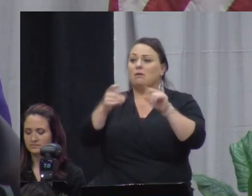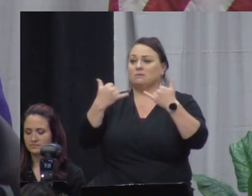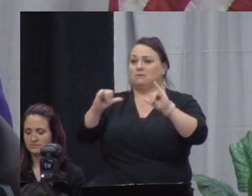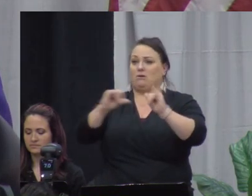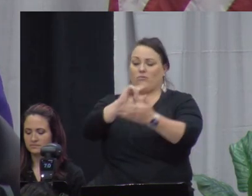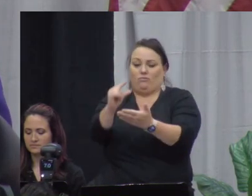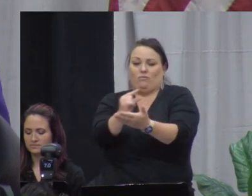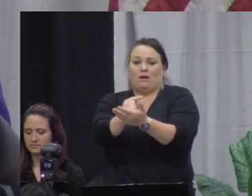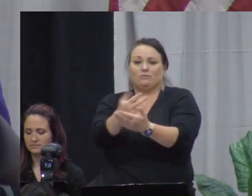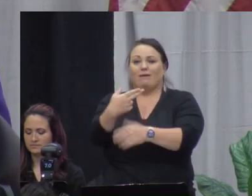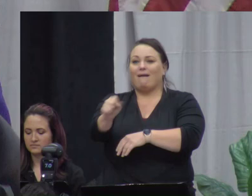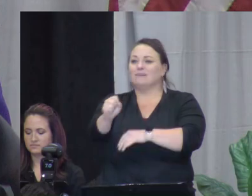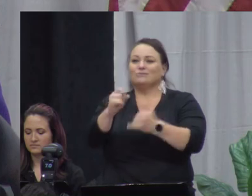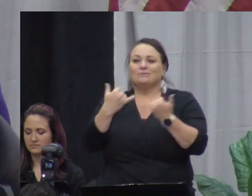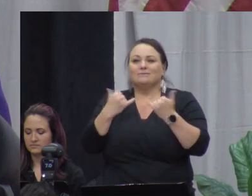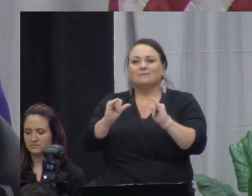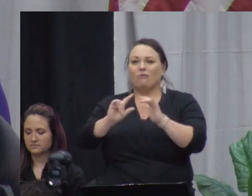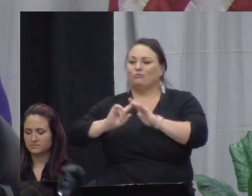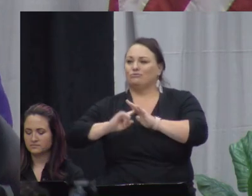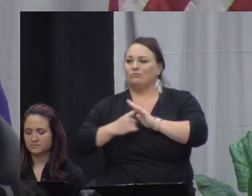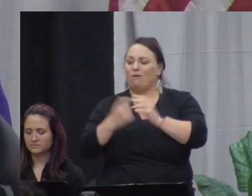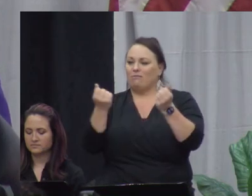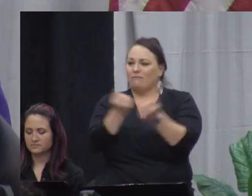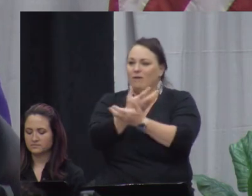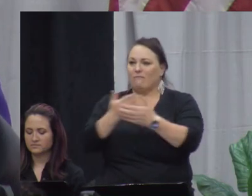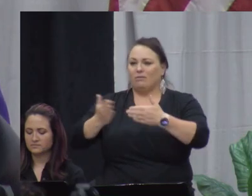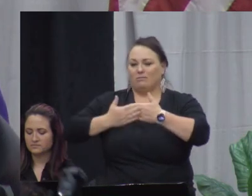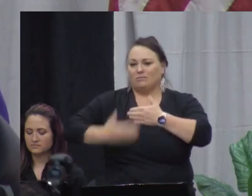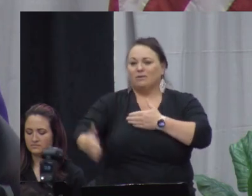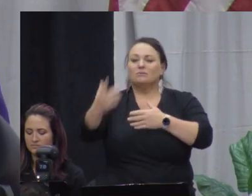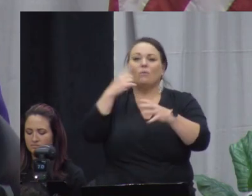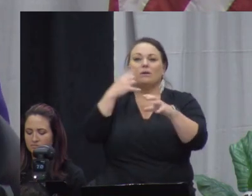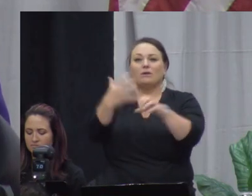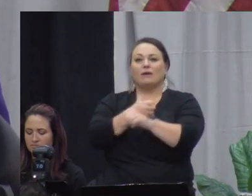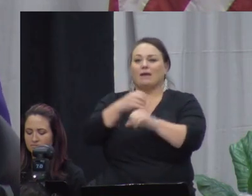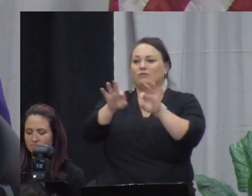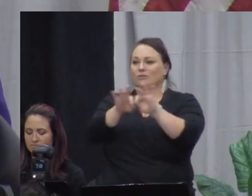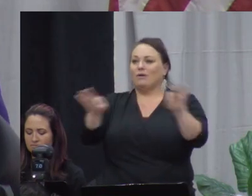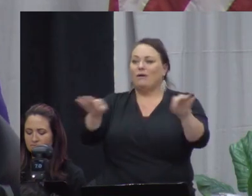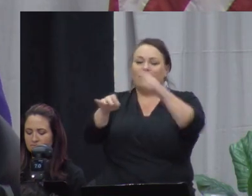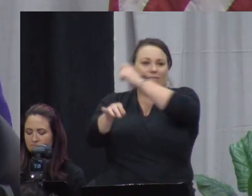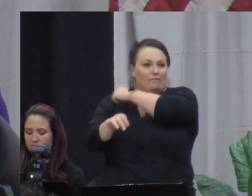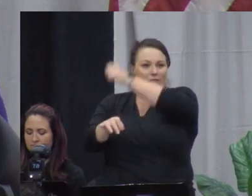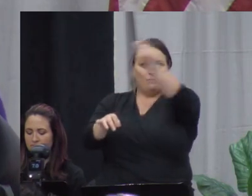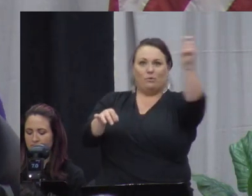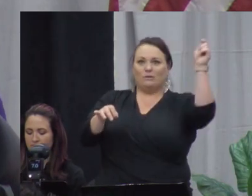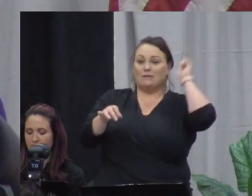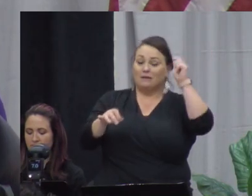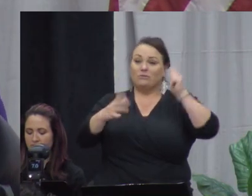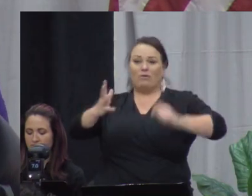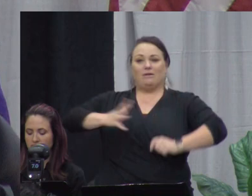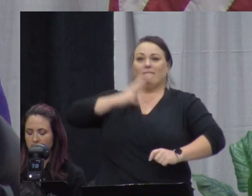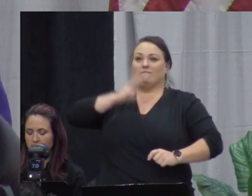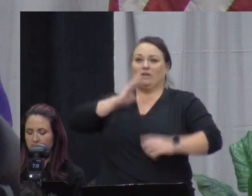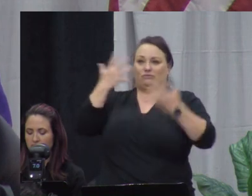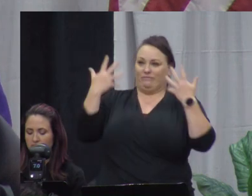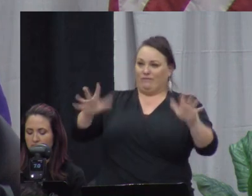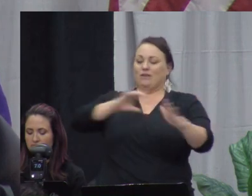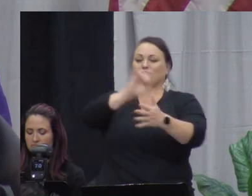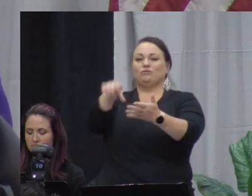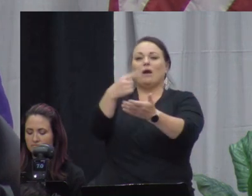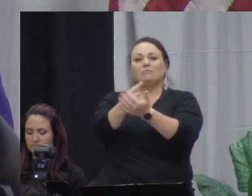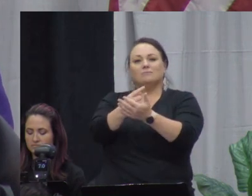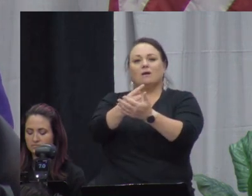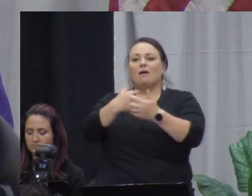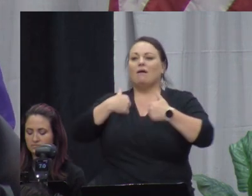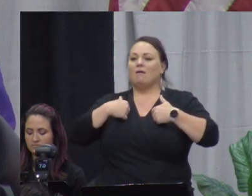graduating high school is now just the start to everything else. So when you get your diploma, flip your tassel, and have officially graduated, I challenge